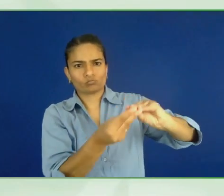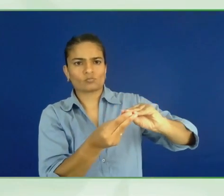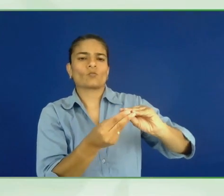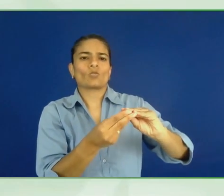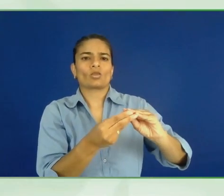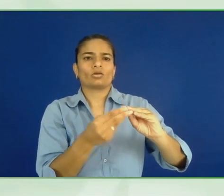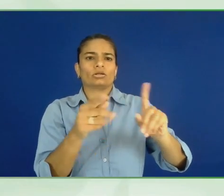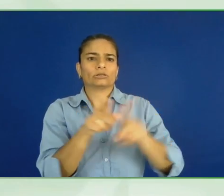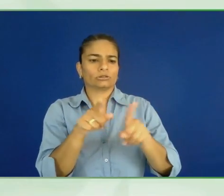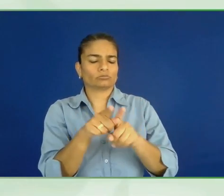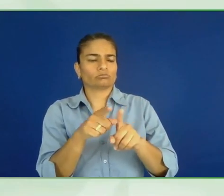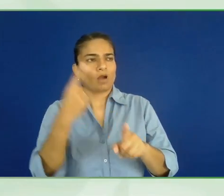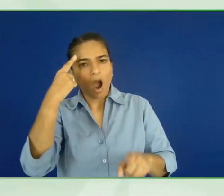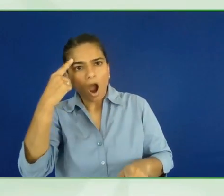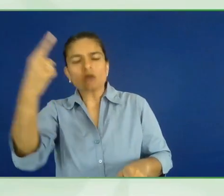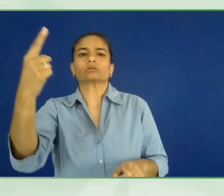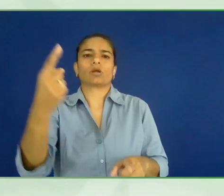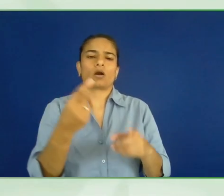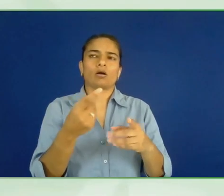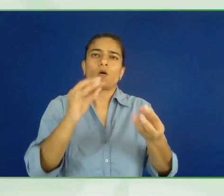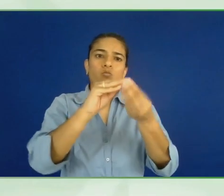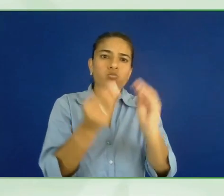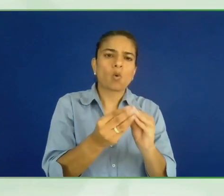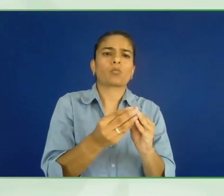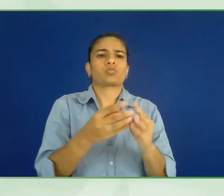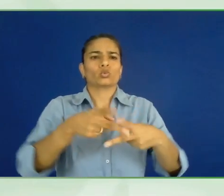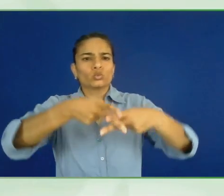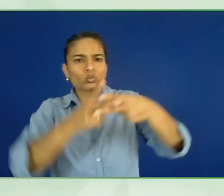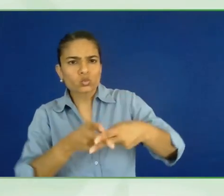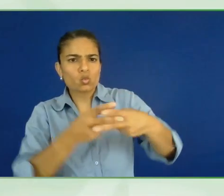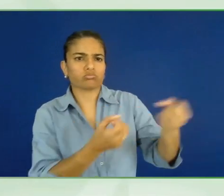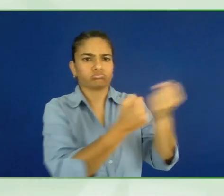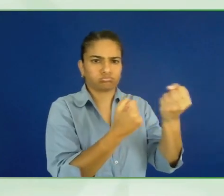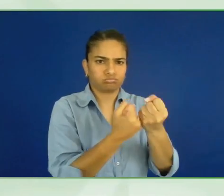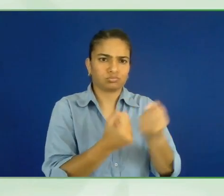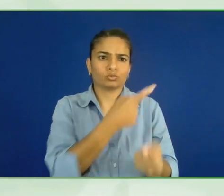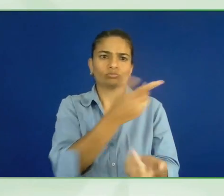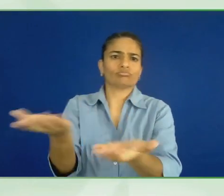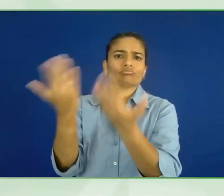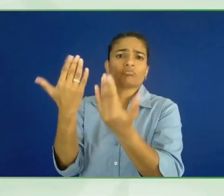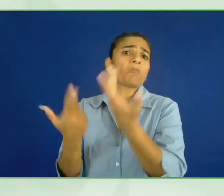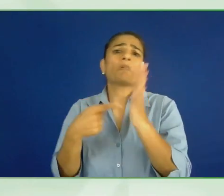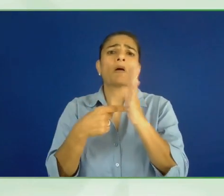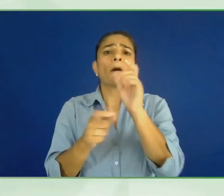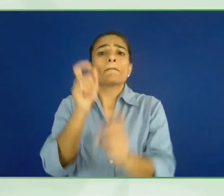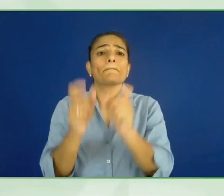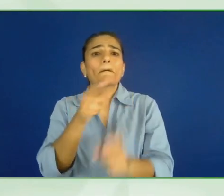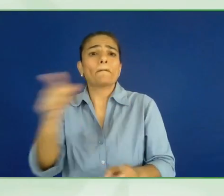are unemployed, very far from the labor market. But the data we